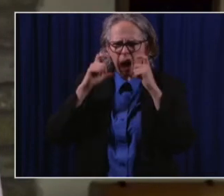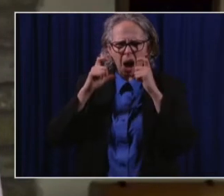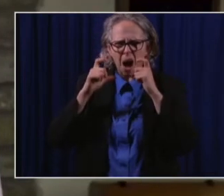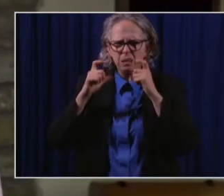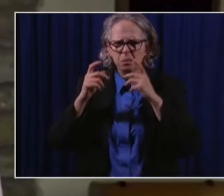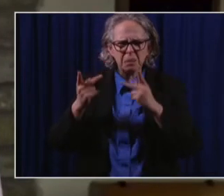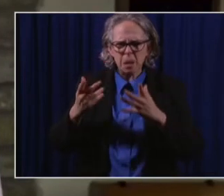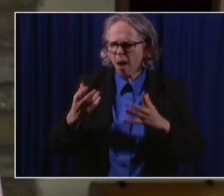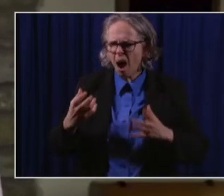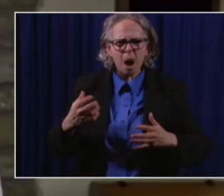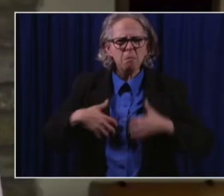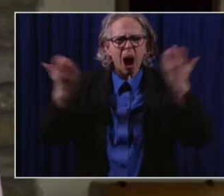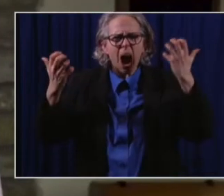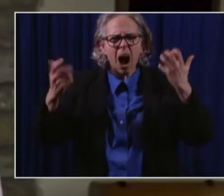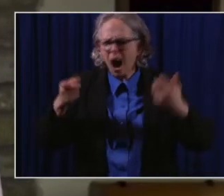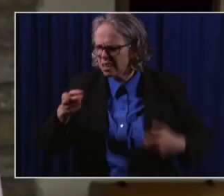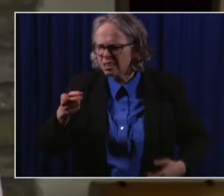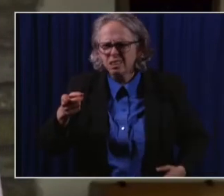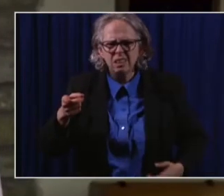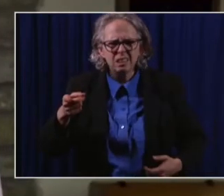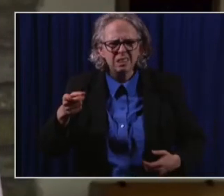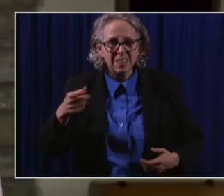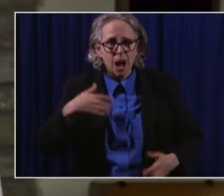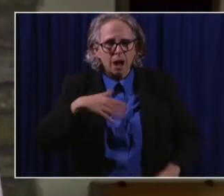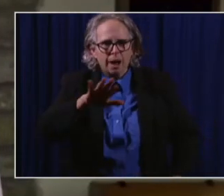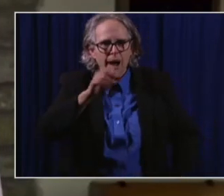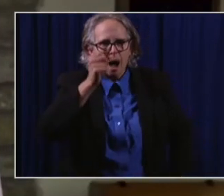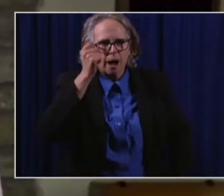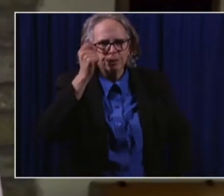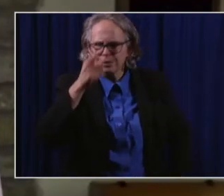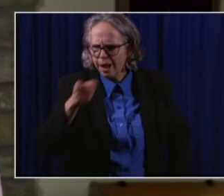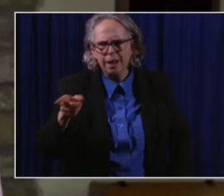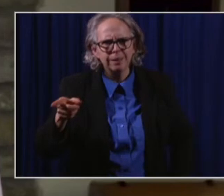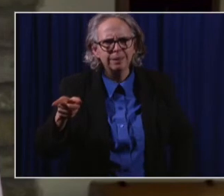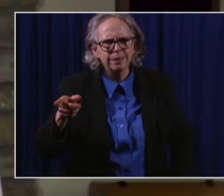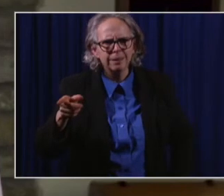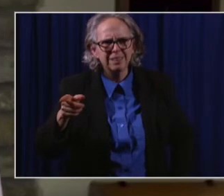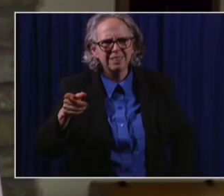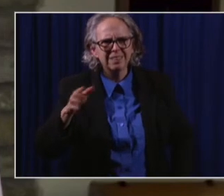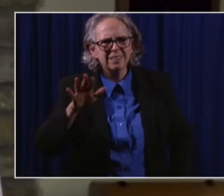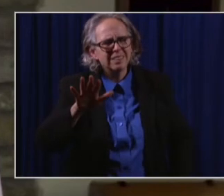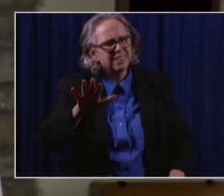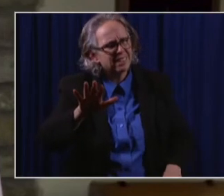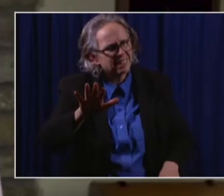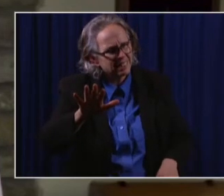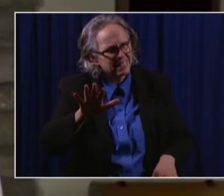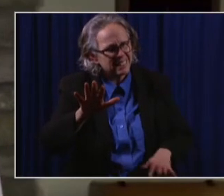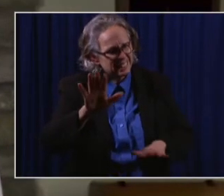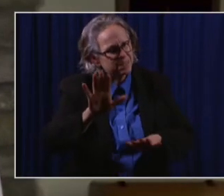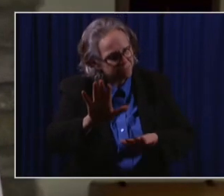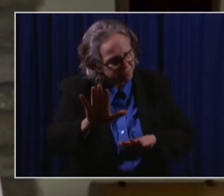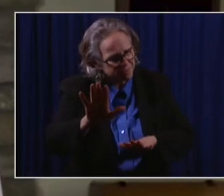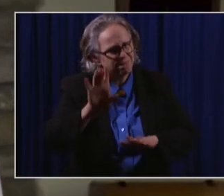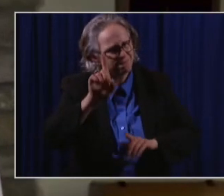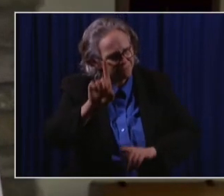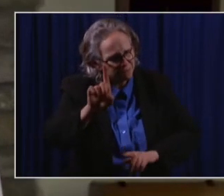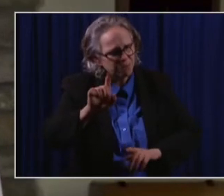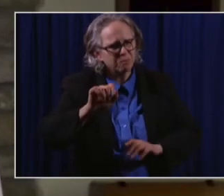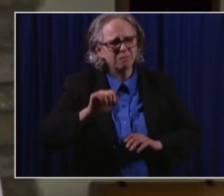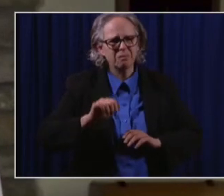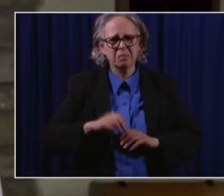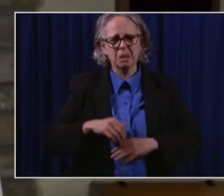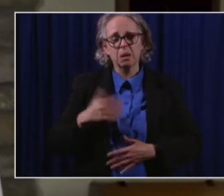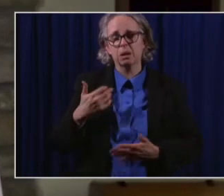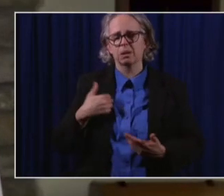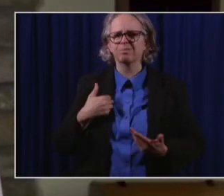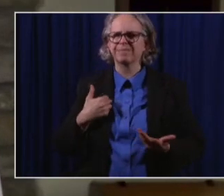about it. I understand that, but here's what we found. We found what we thought we would find, and that is when